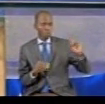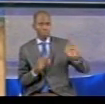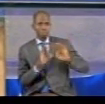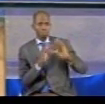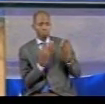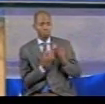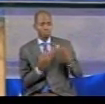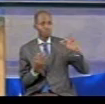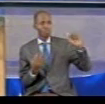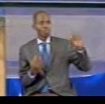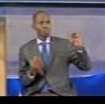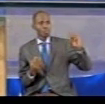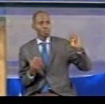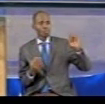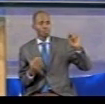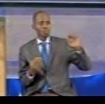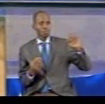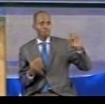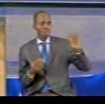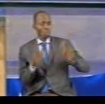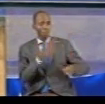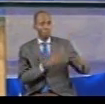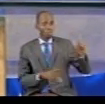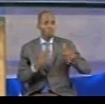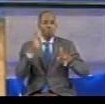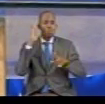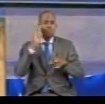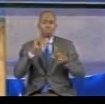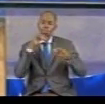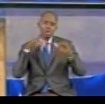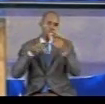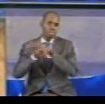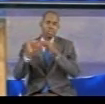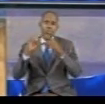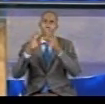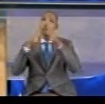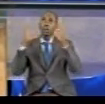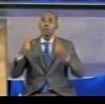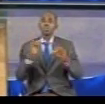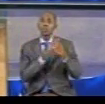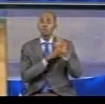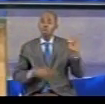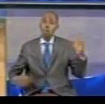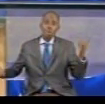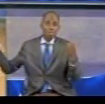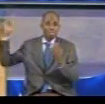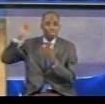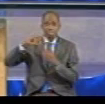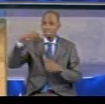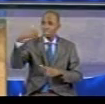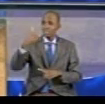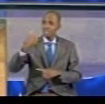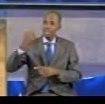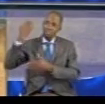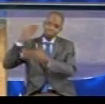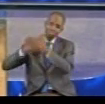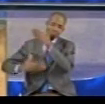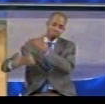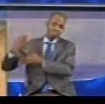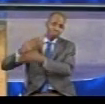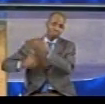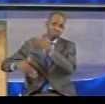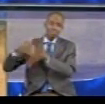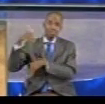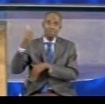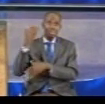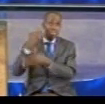of the Lord, even to the 10th generation shall they not enter into the congregation of the